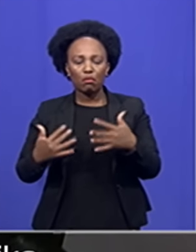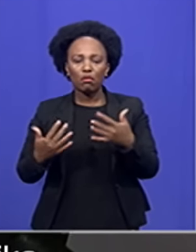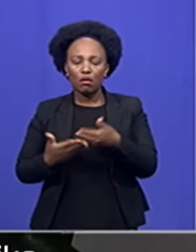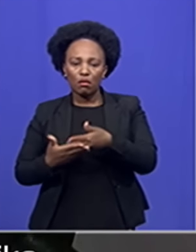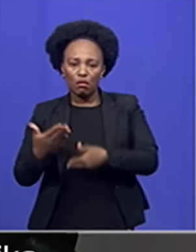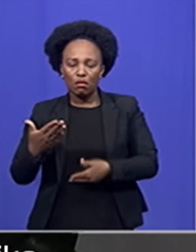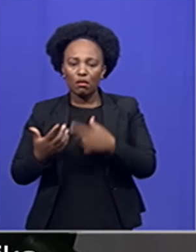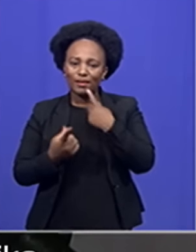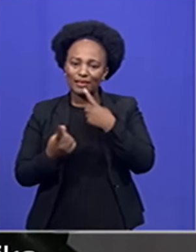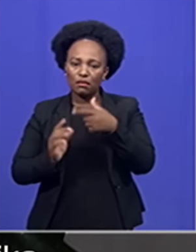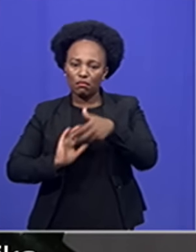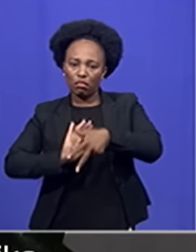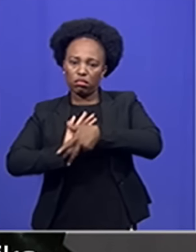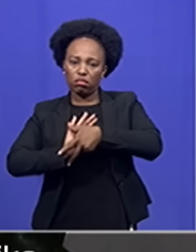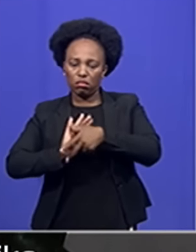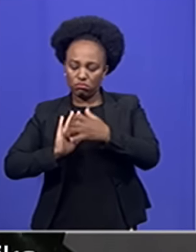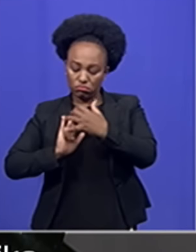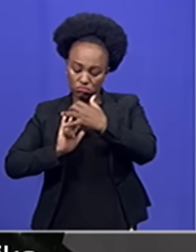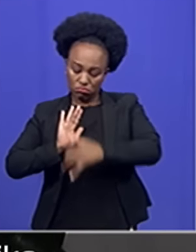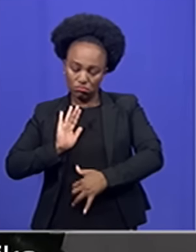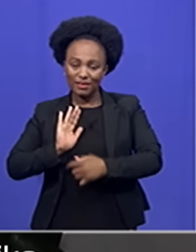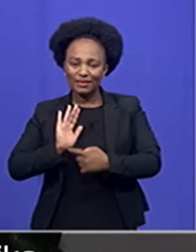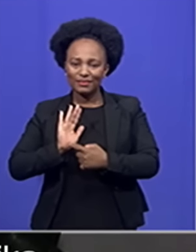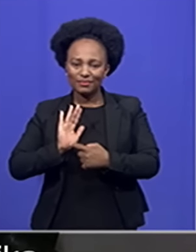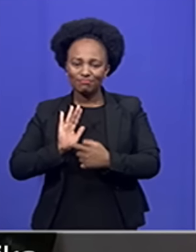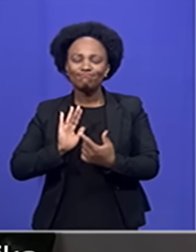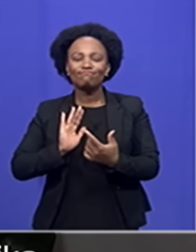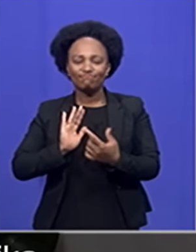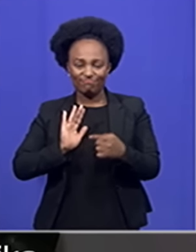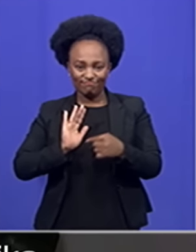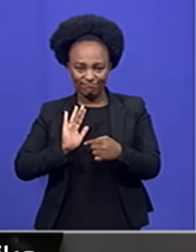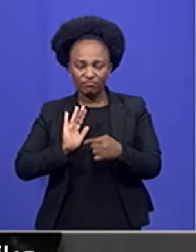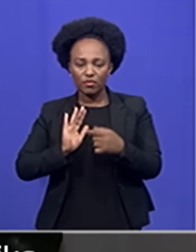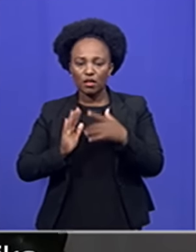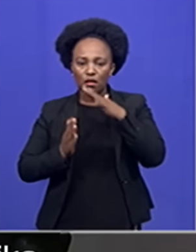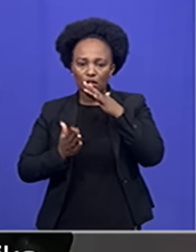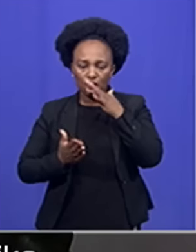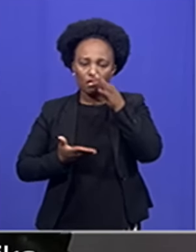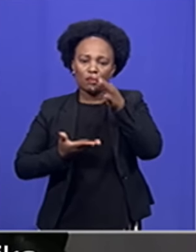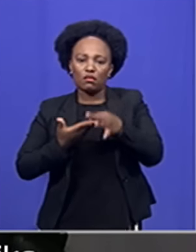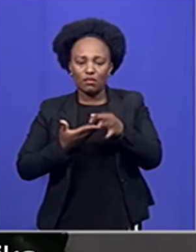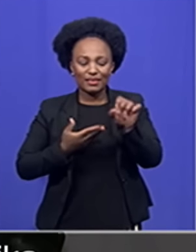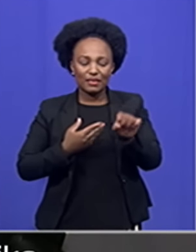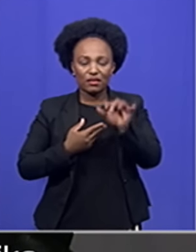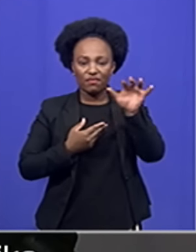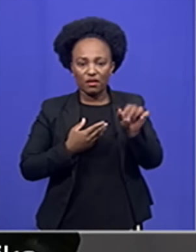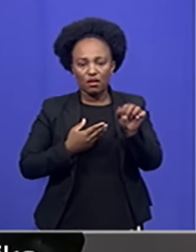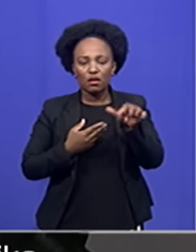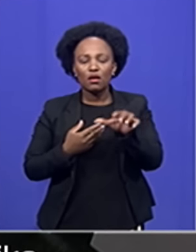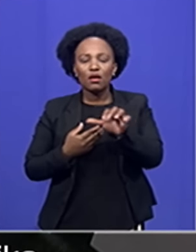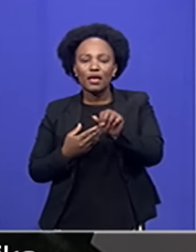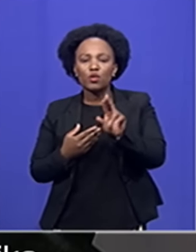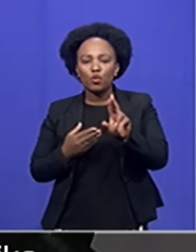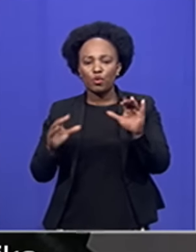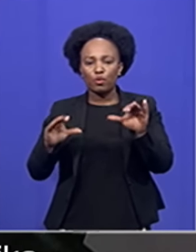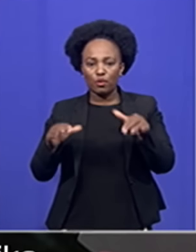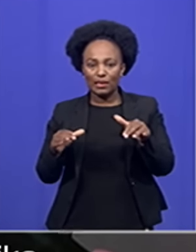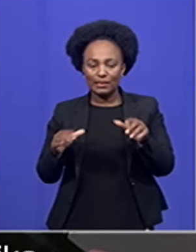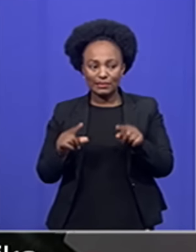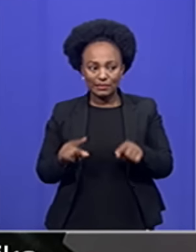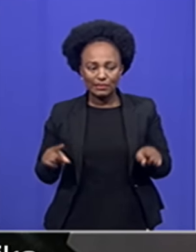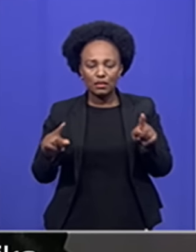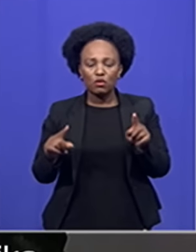in the declaration gore G20 e kamanya thata le proposal ya South Africa le the African Union gore re tshwana ke